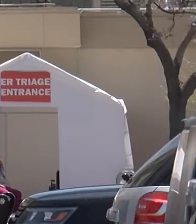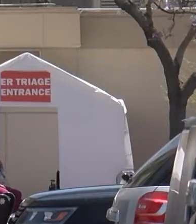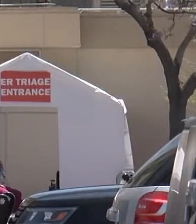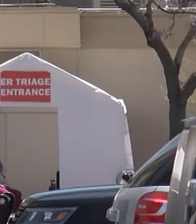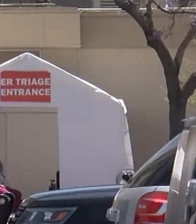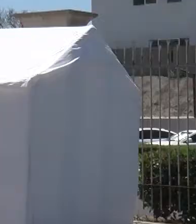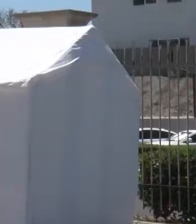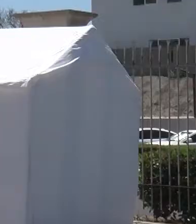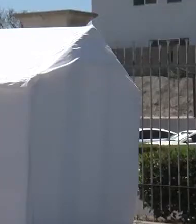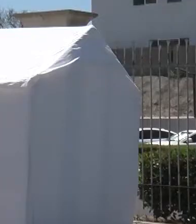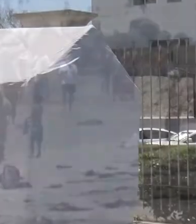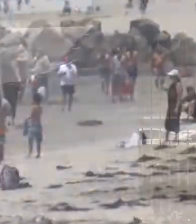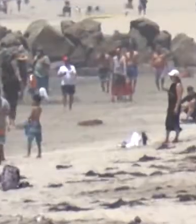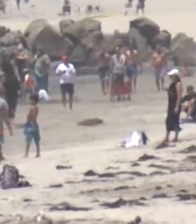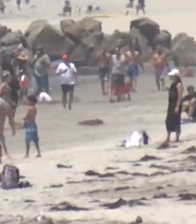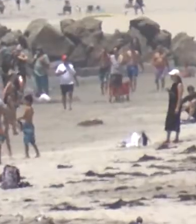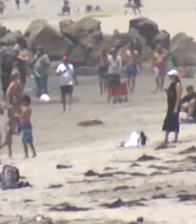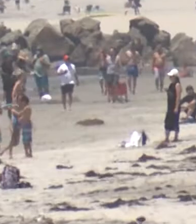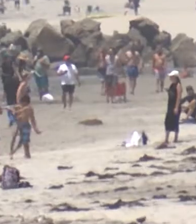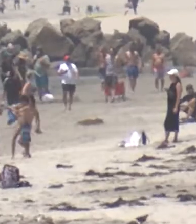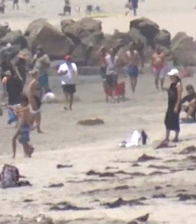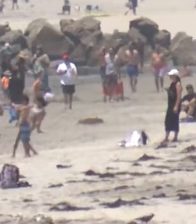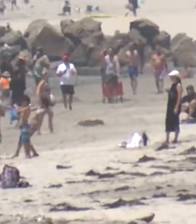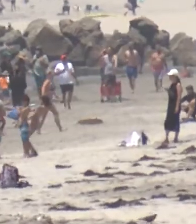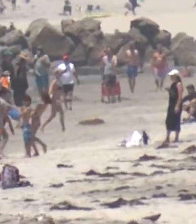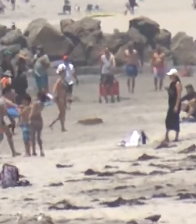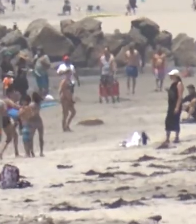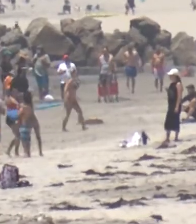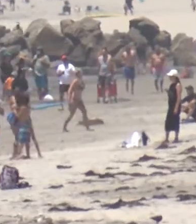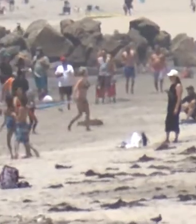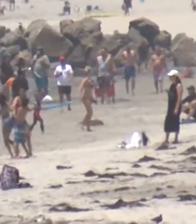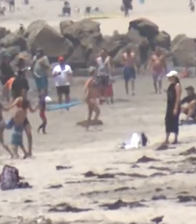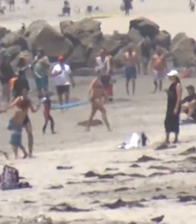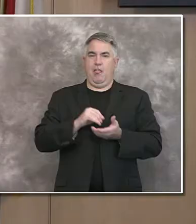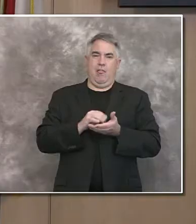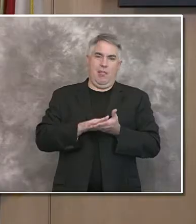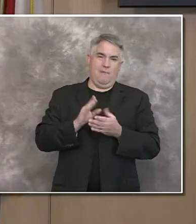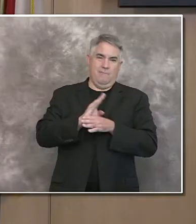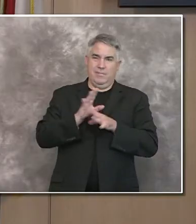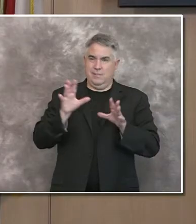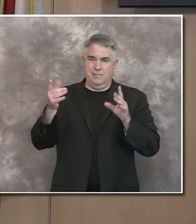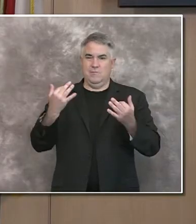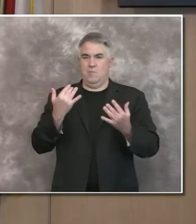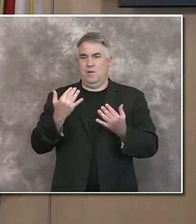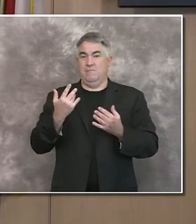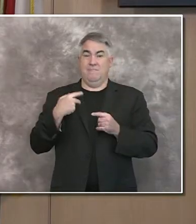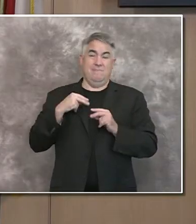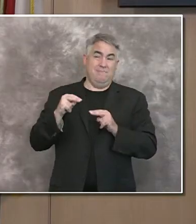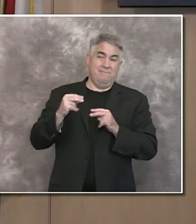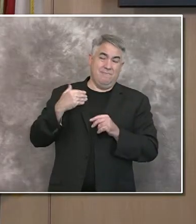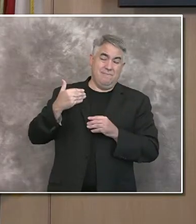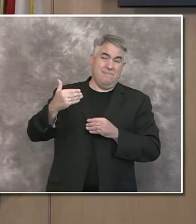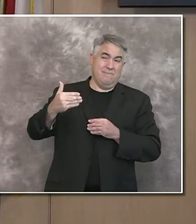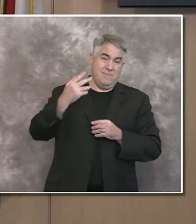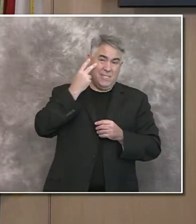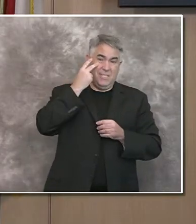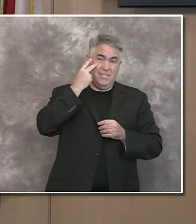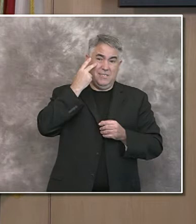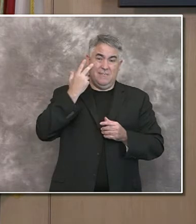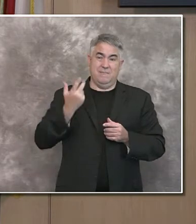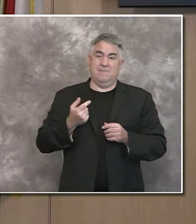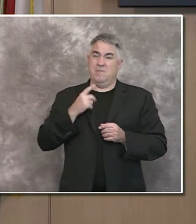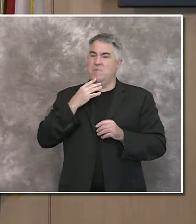but health officials say that's due to a lag in reporting from the holiday weekend. We anticipate that we will see increased